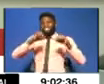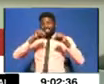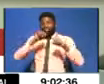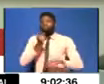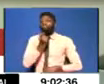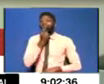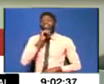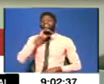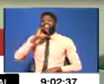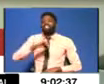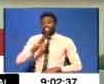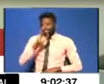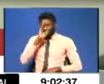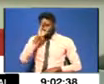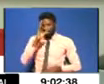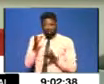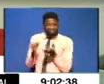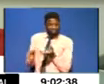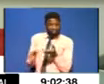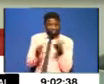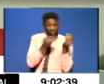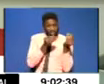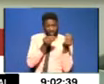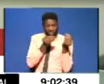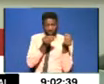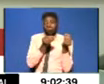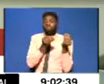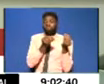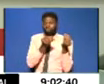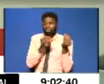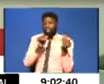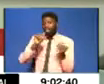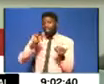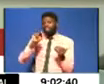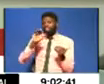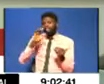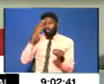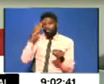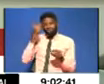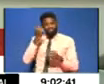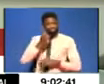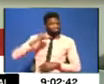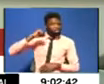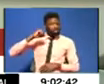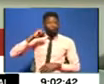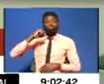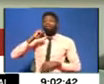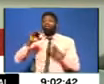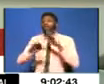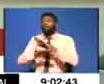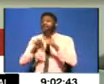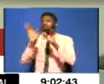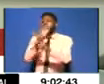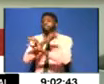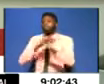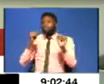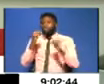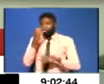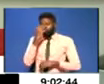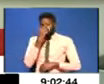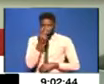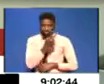Conference in an apparent protest against the presence of Deputy President William Ruto. The duo had been invited to witness the